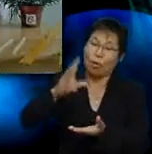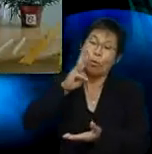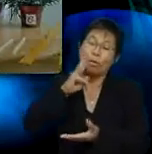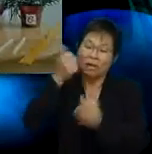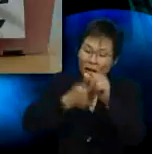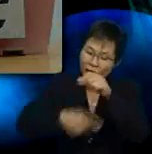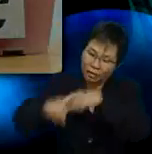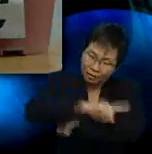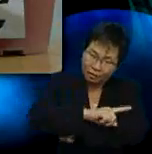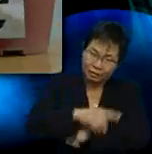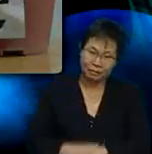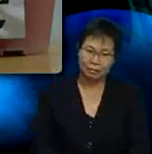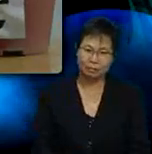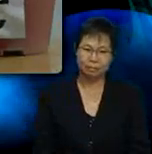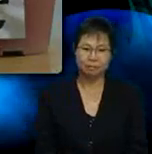every day.